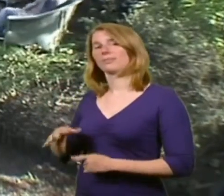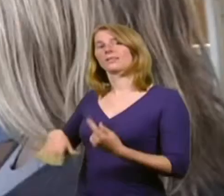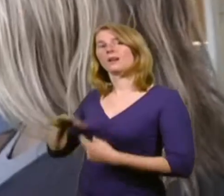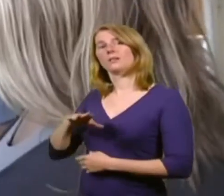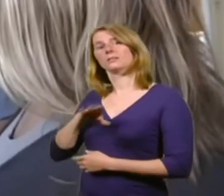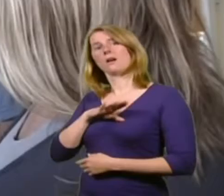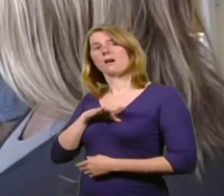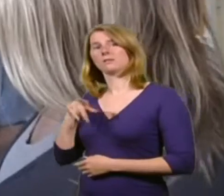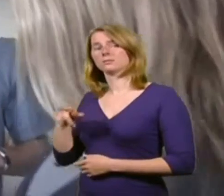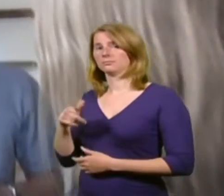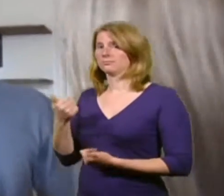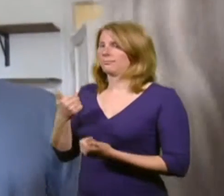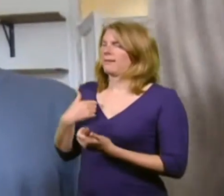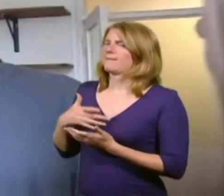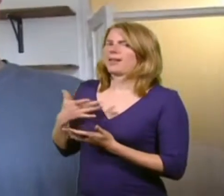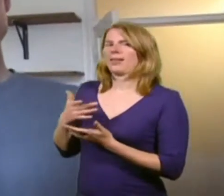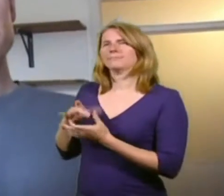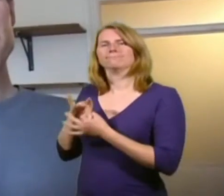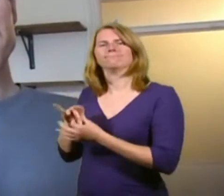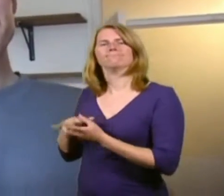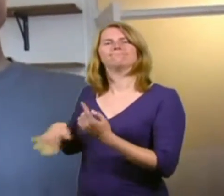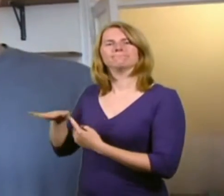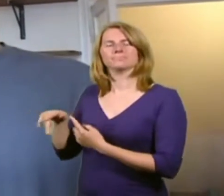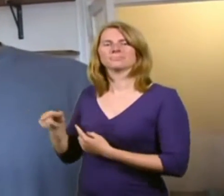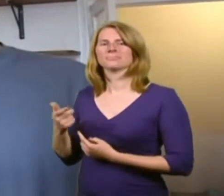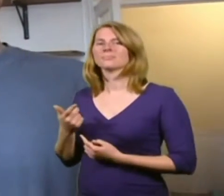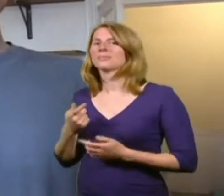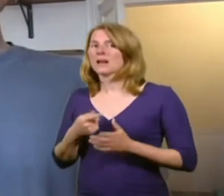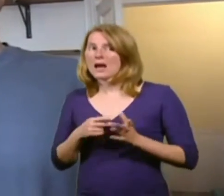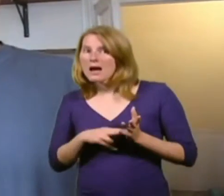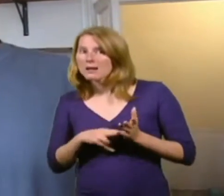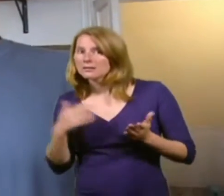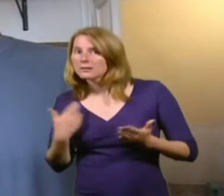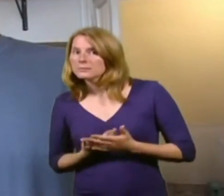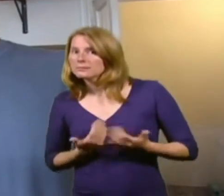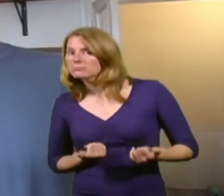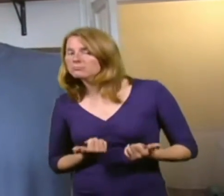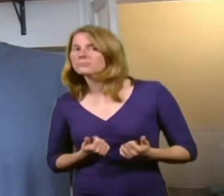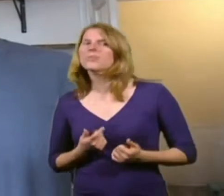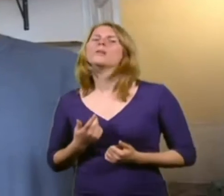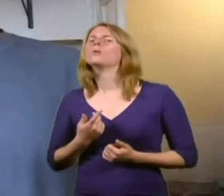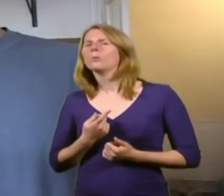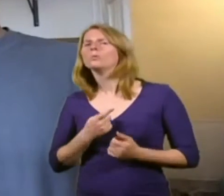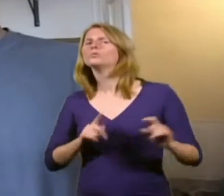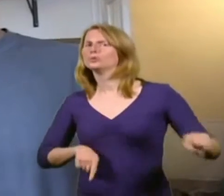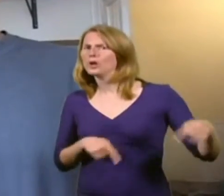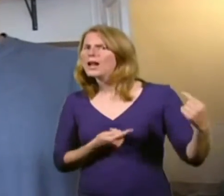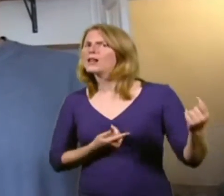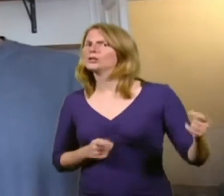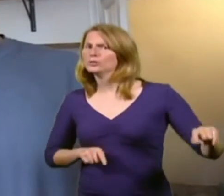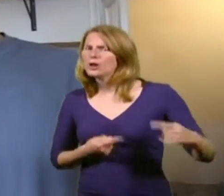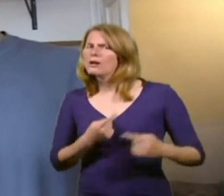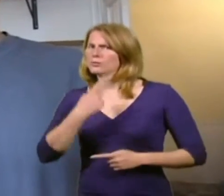Anne's been quite challenging. Really? In a way, yeah. But, you know, she's been ordering everyone around to get stuff done and change stuff when we've done it